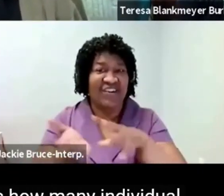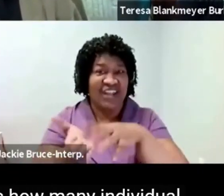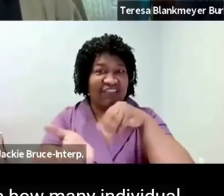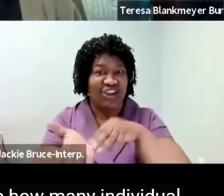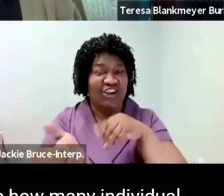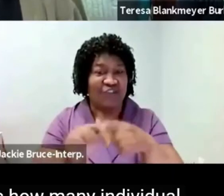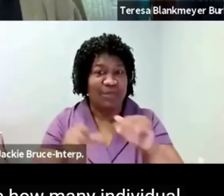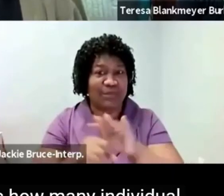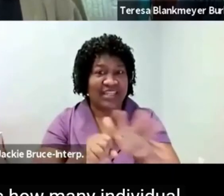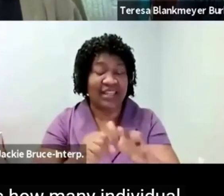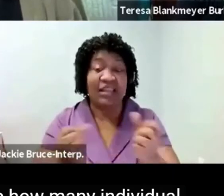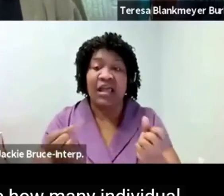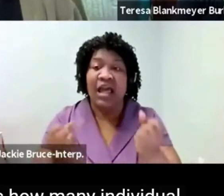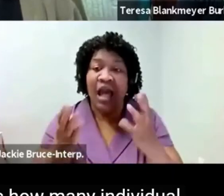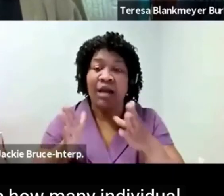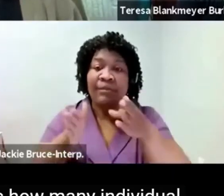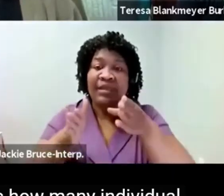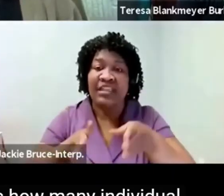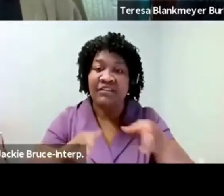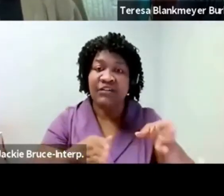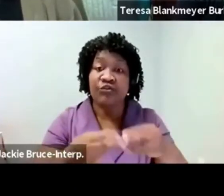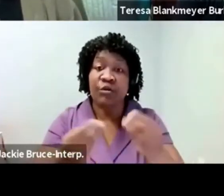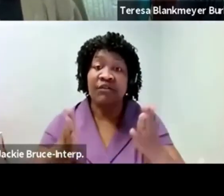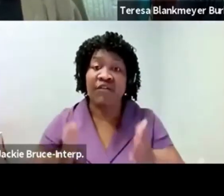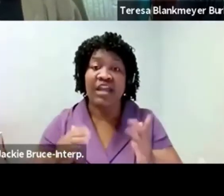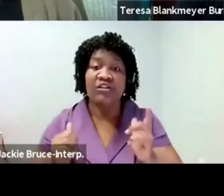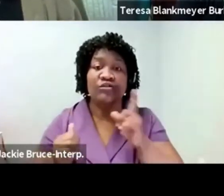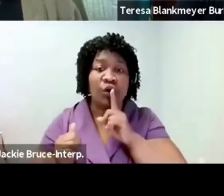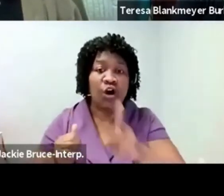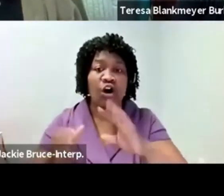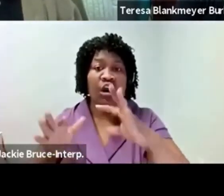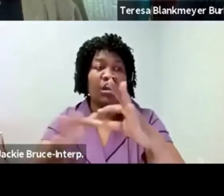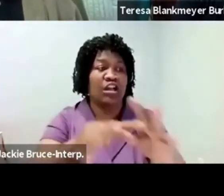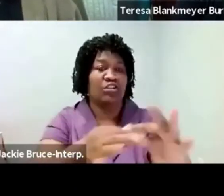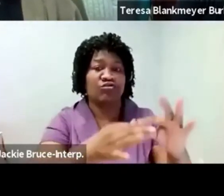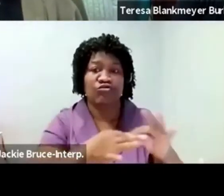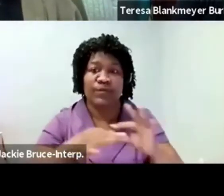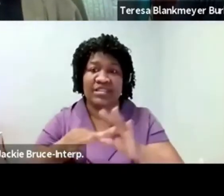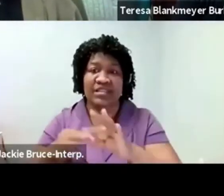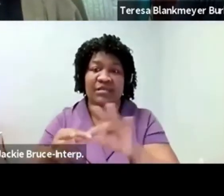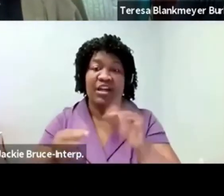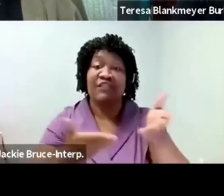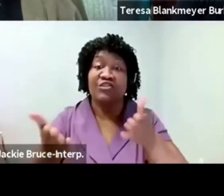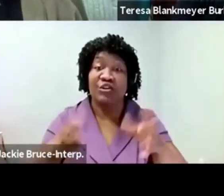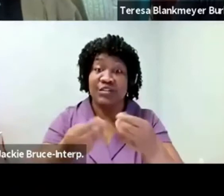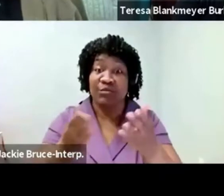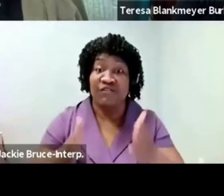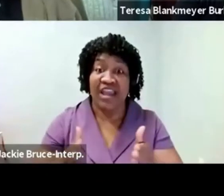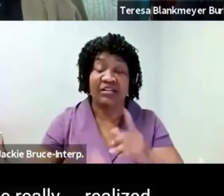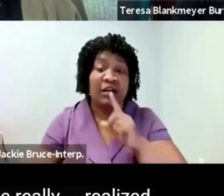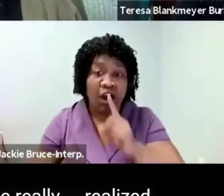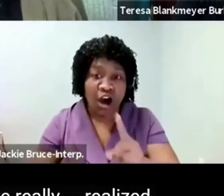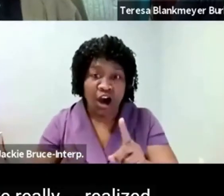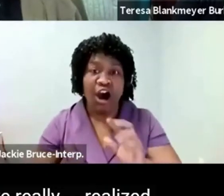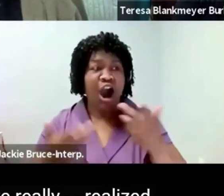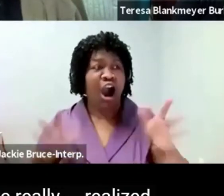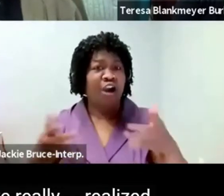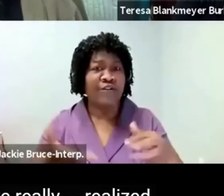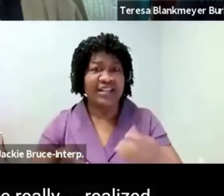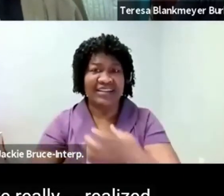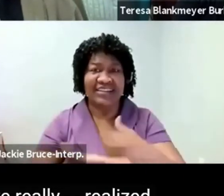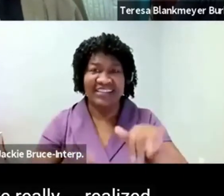many individual providers or consortiums of service providers are already collecting